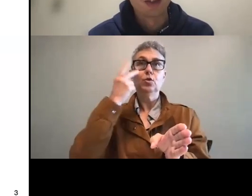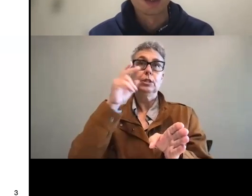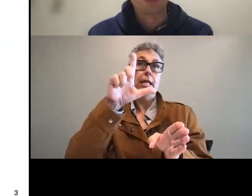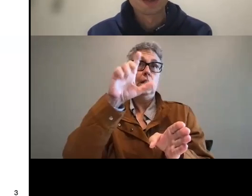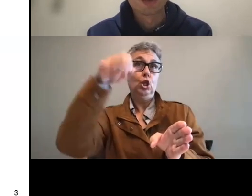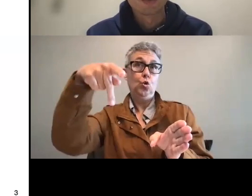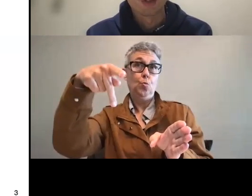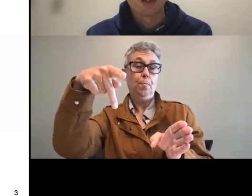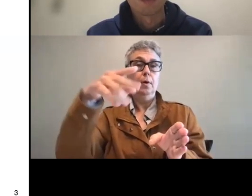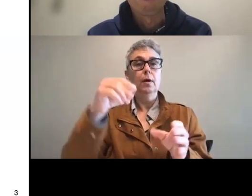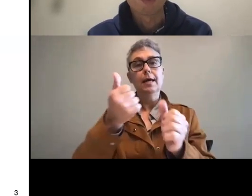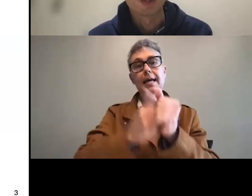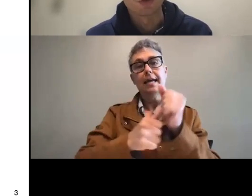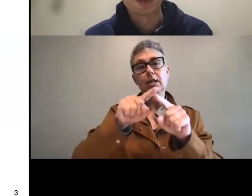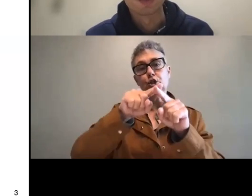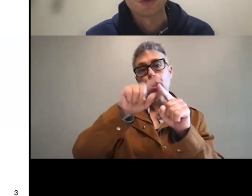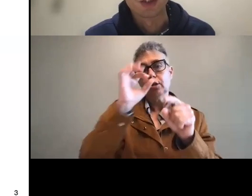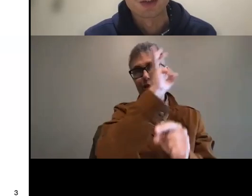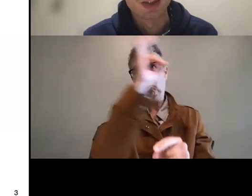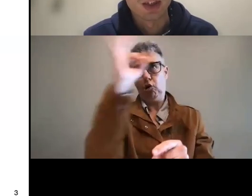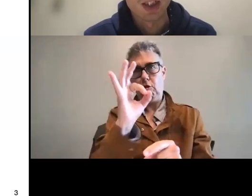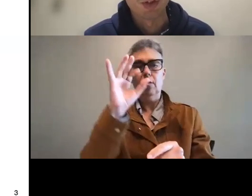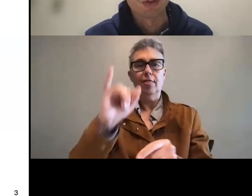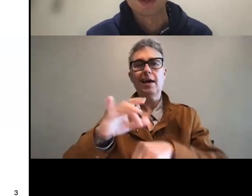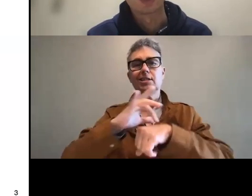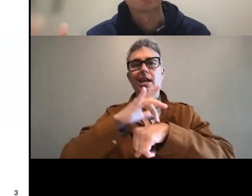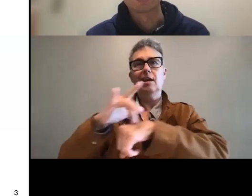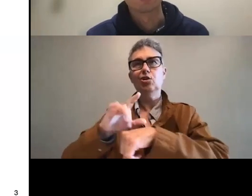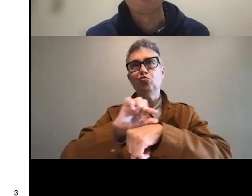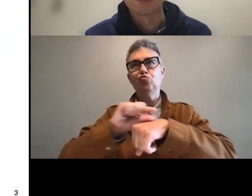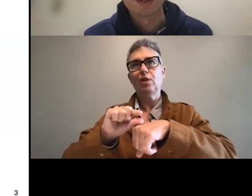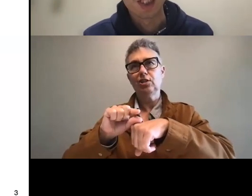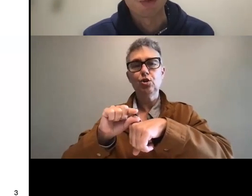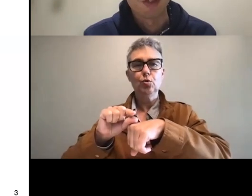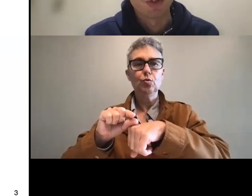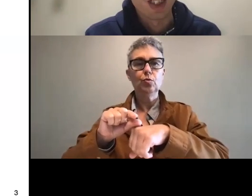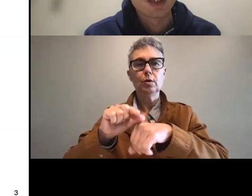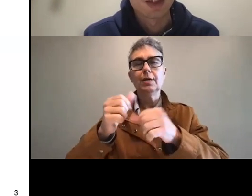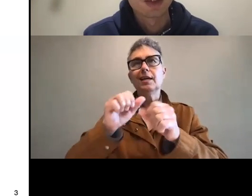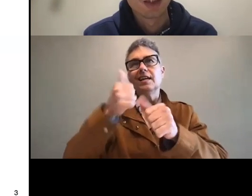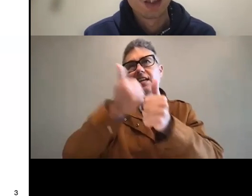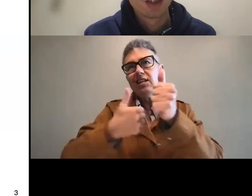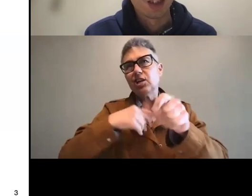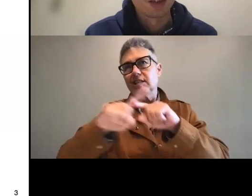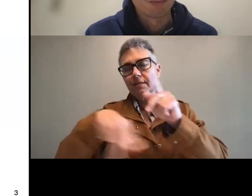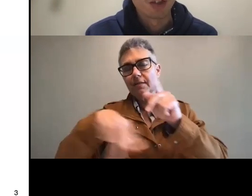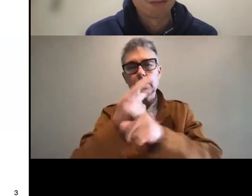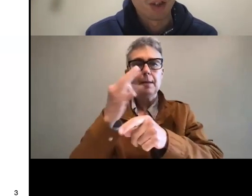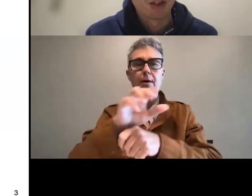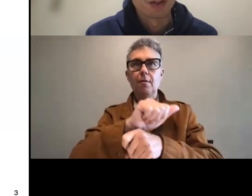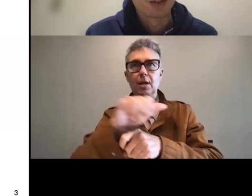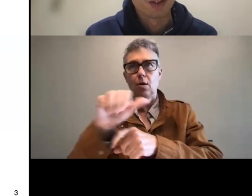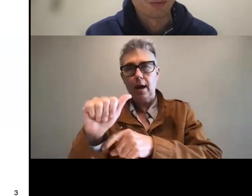circle is a residue. Each residue is basically, has different type of amino acids, and the